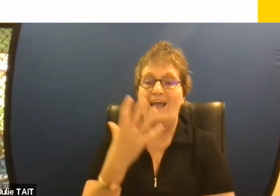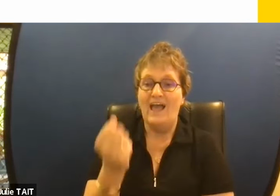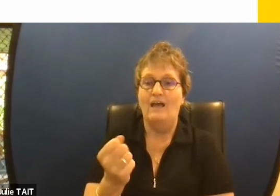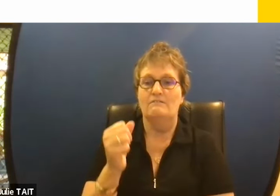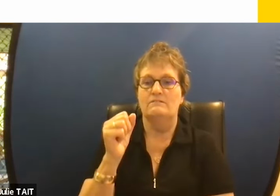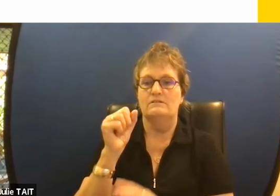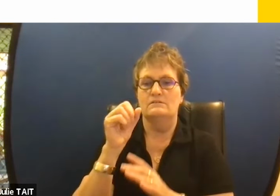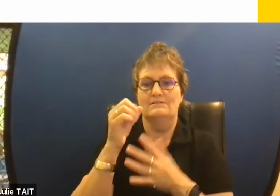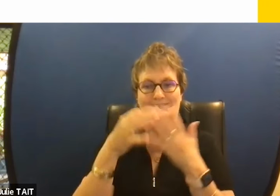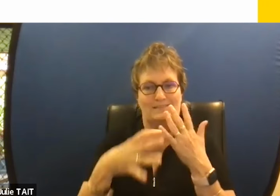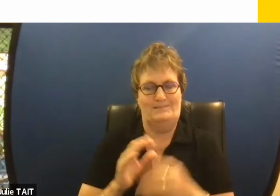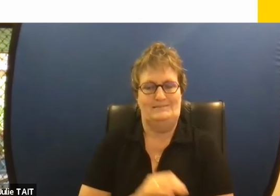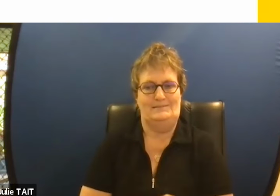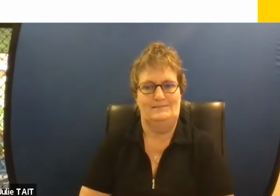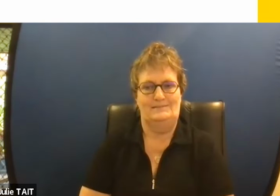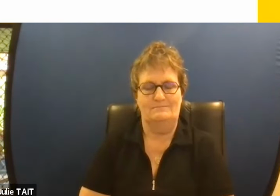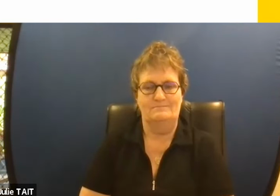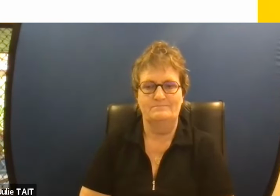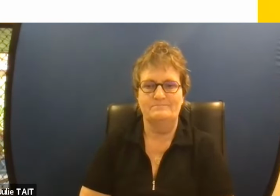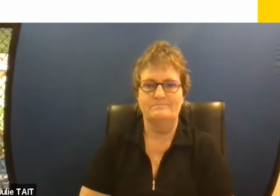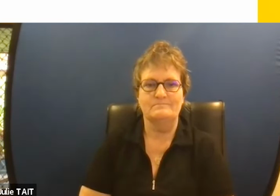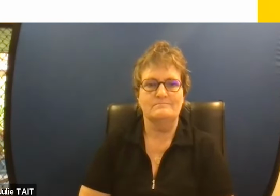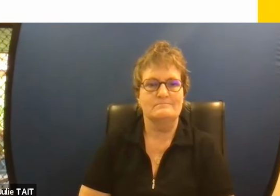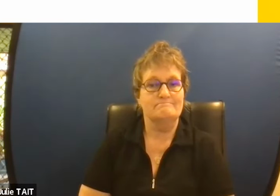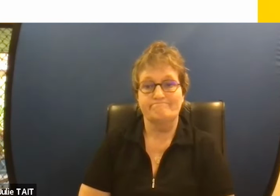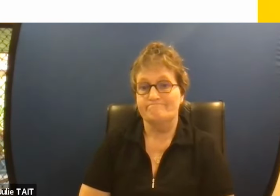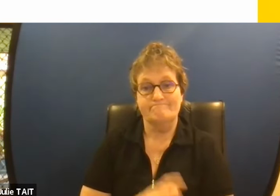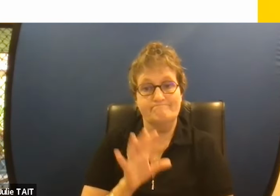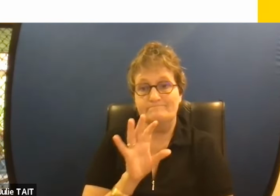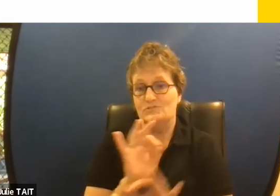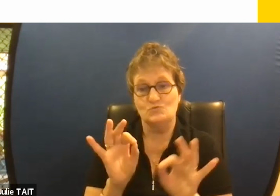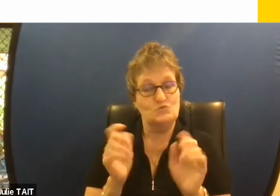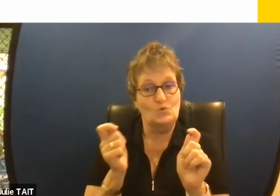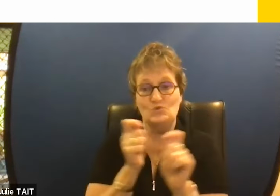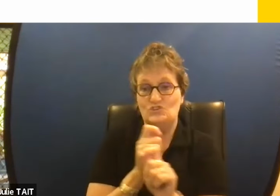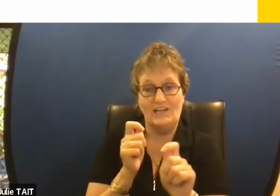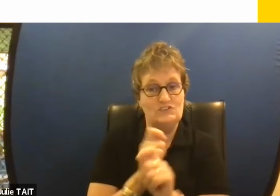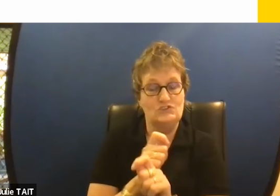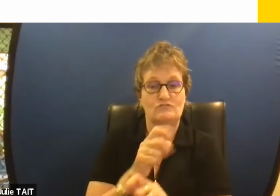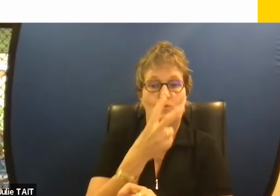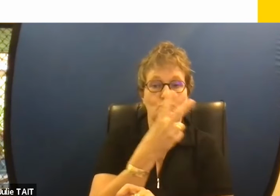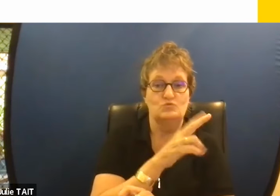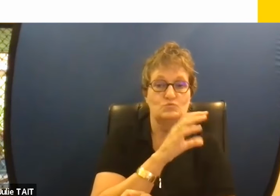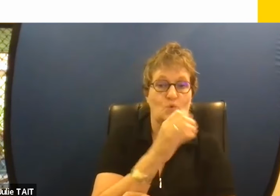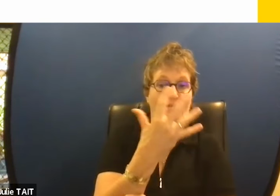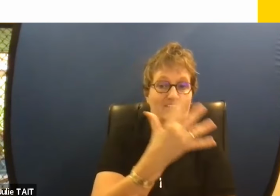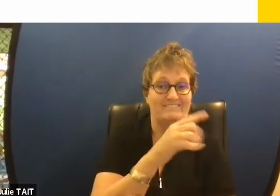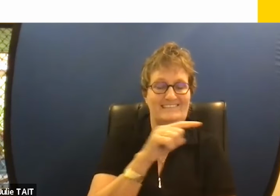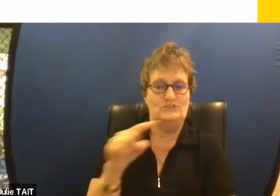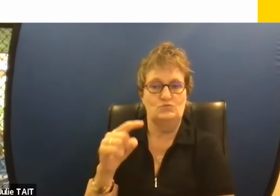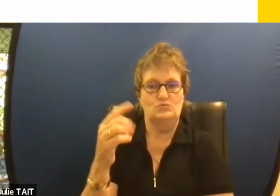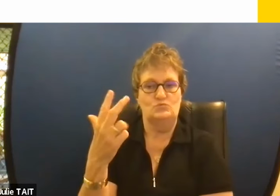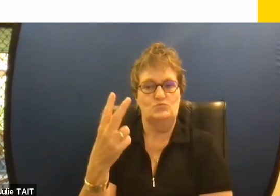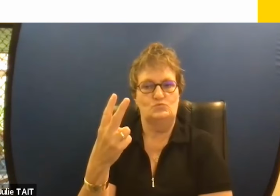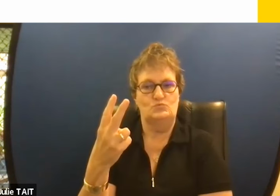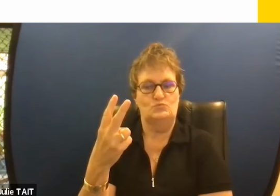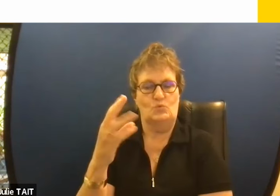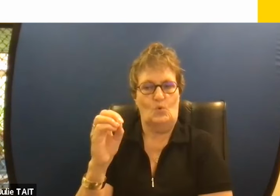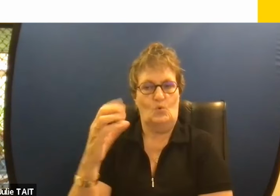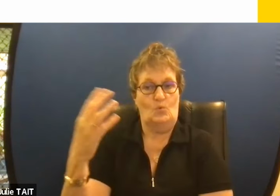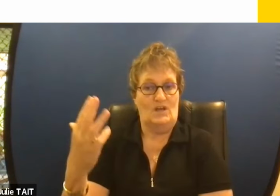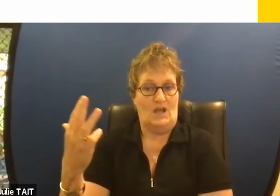disabilities. And there's no meaningful changes from 2015 to 2019. And the